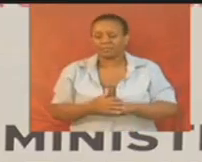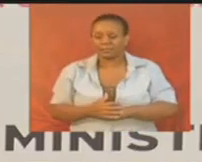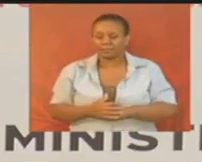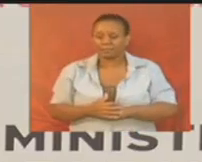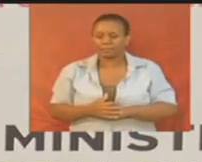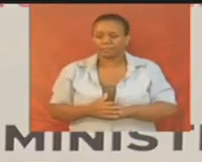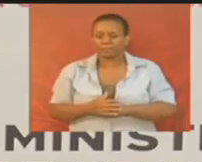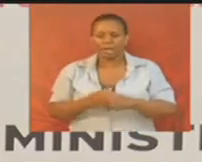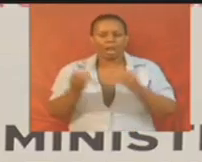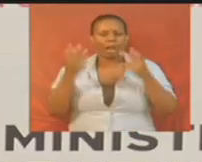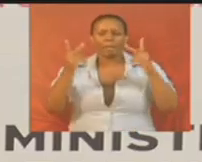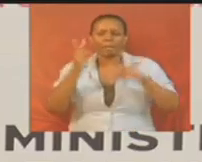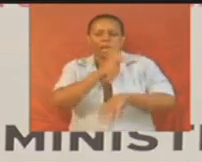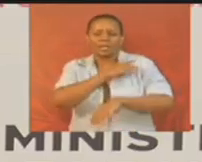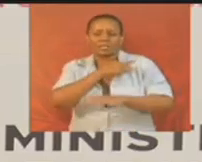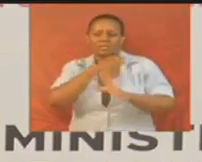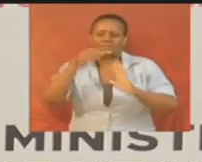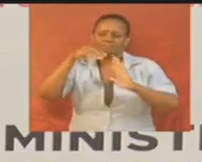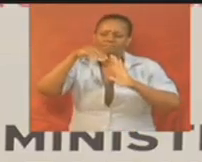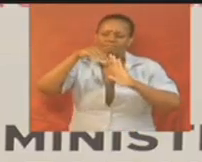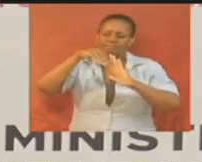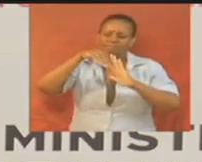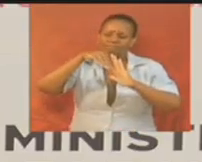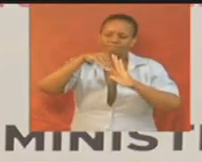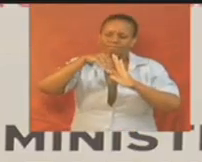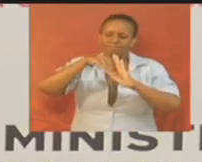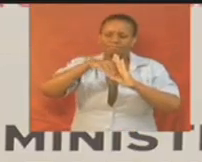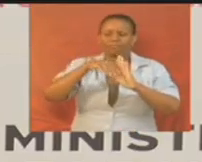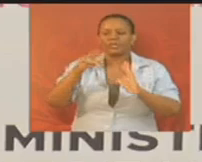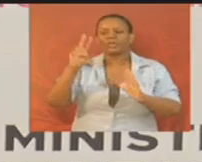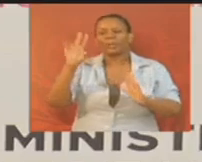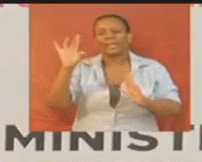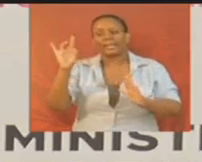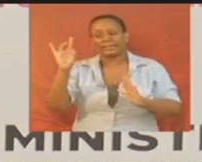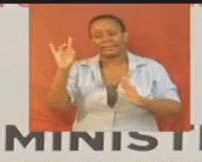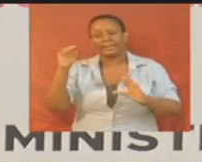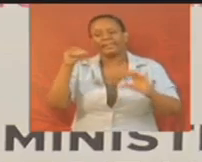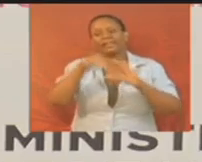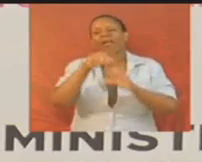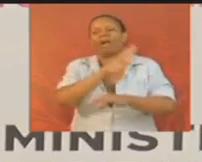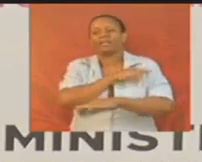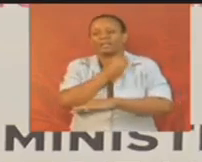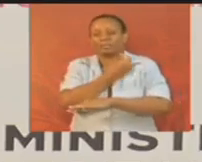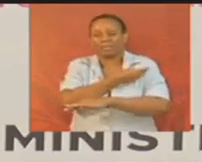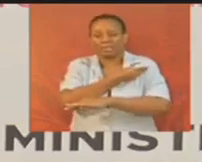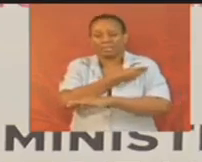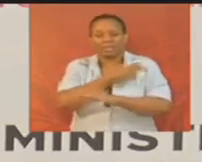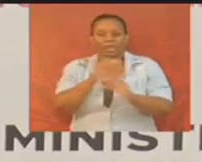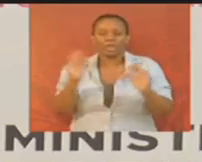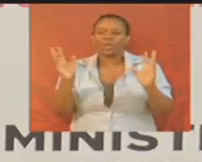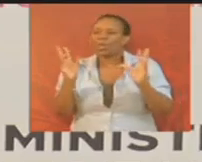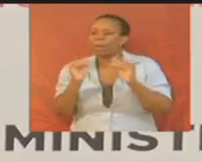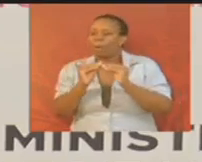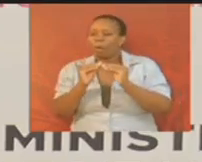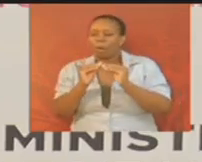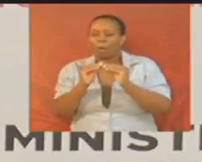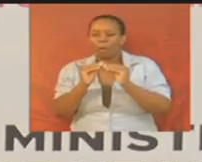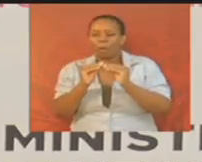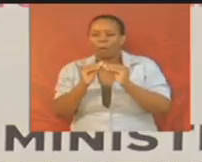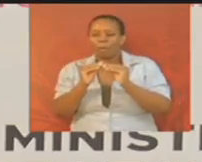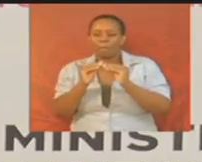seen some decline, going down to 28 persons in hospital at this time. There's no one in our step-down facilities, and a total